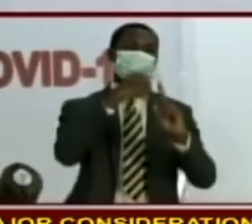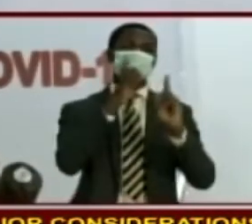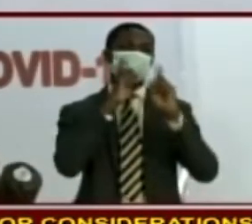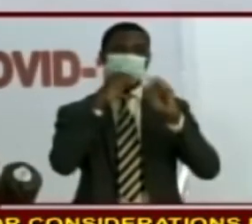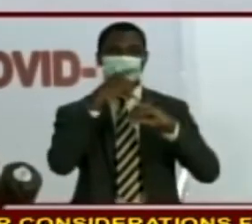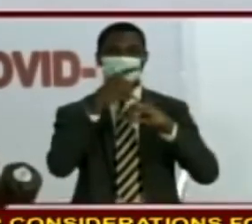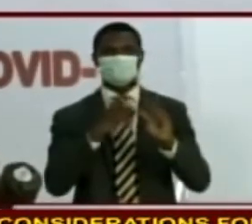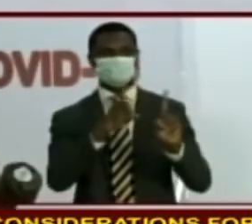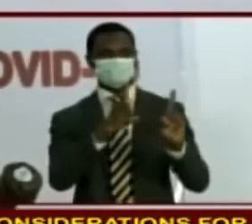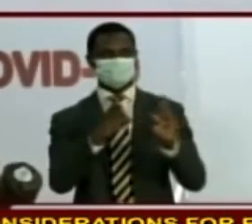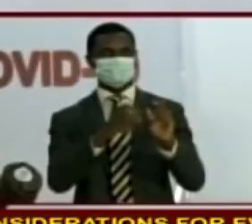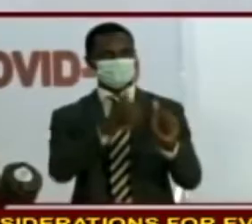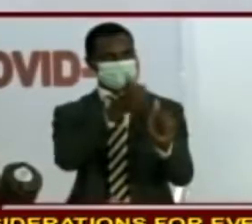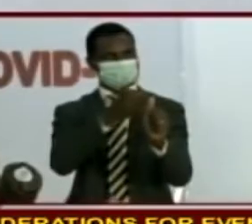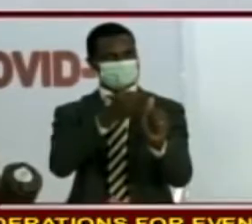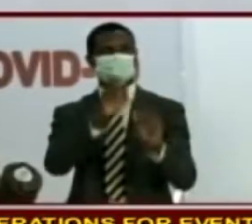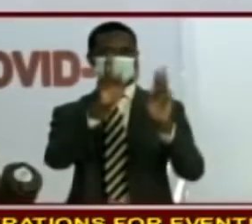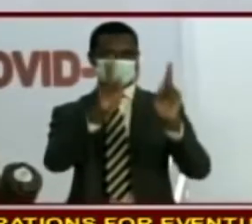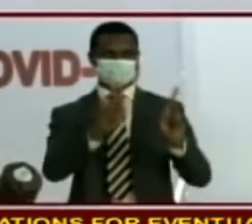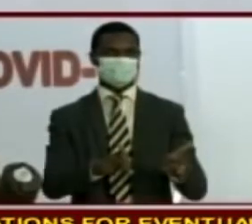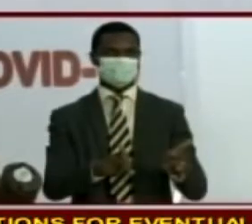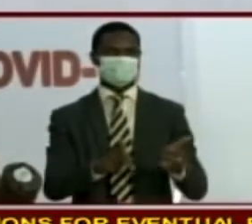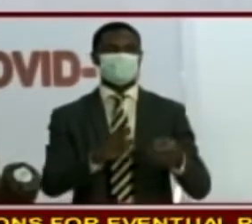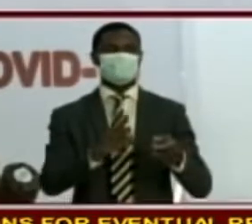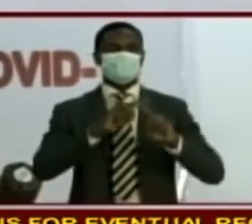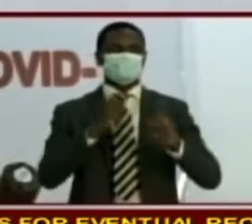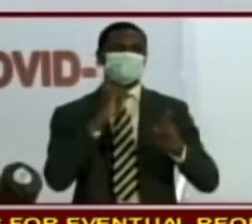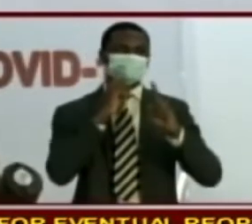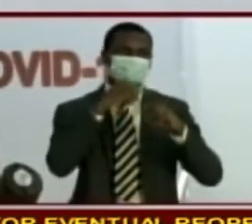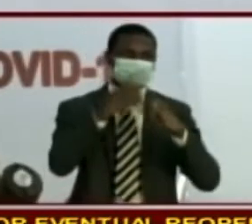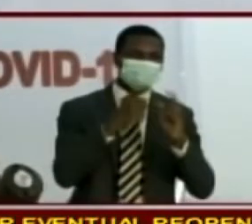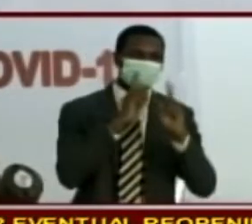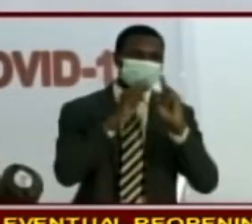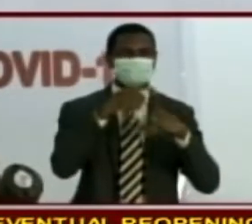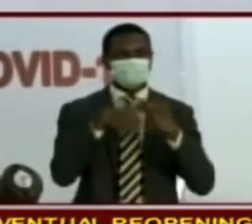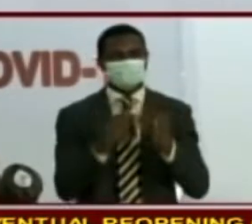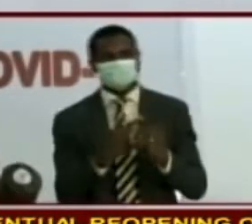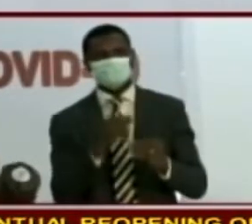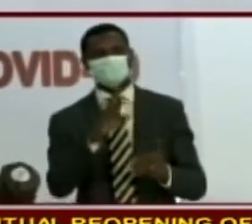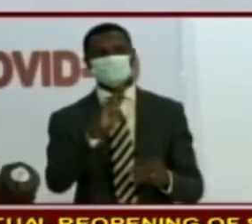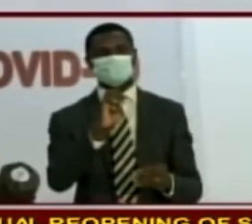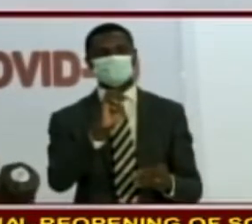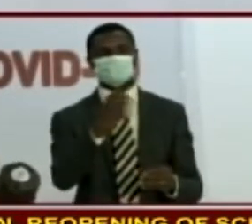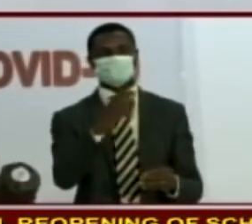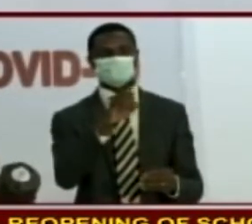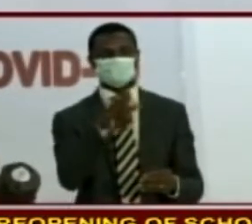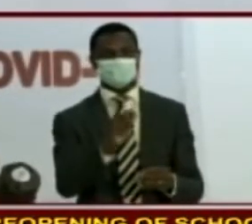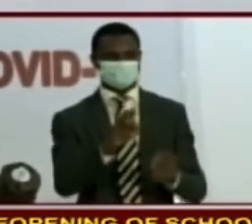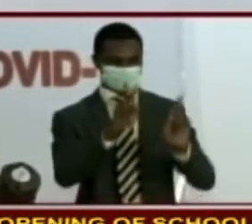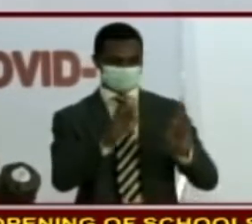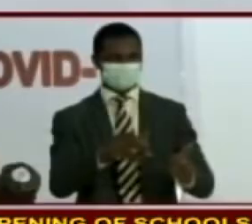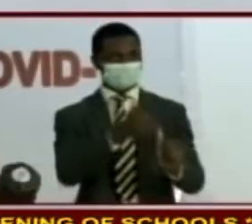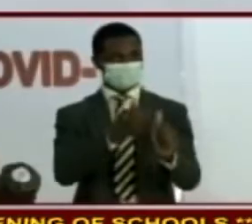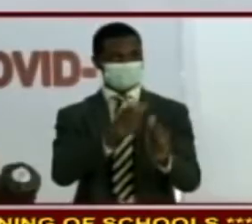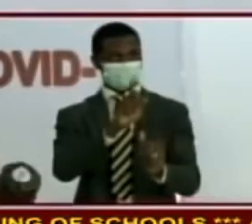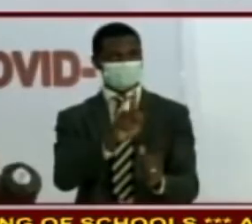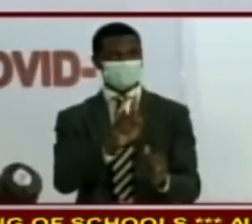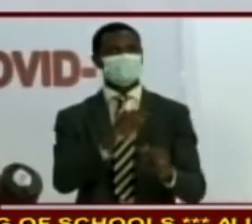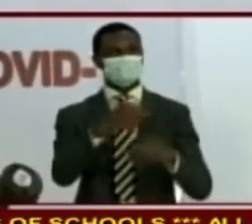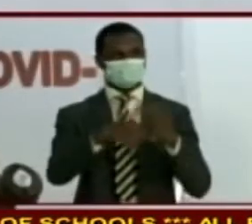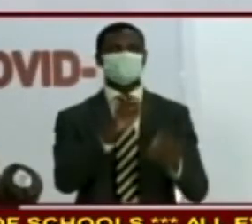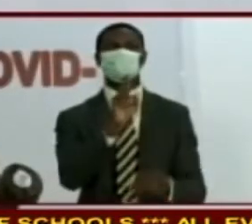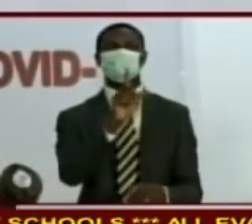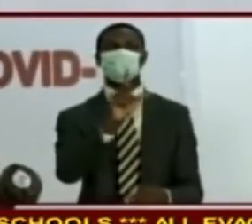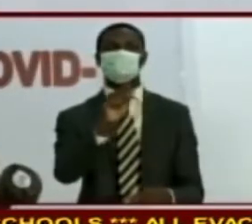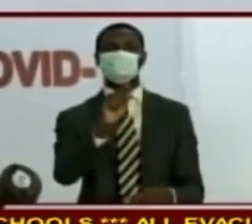for one individual in terms of reagents is still about $20, and you can convert that to Naira. But if you now add